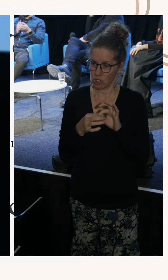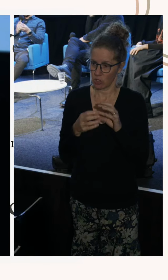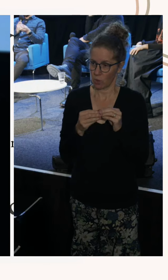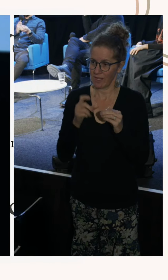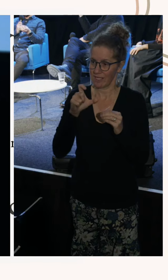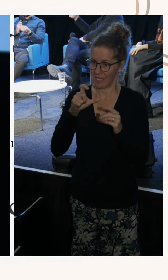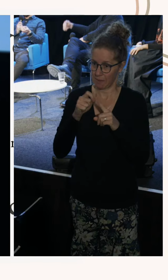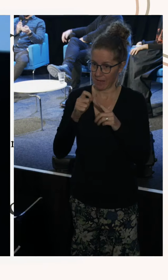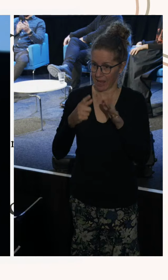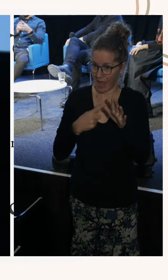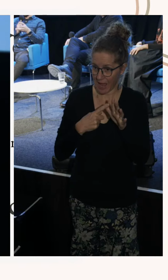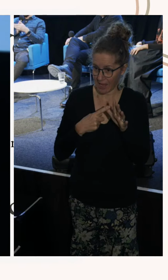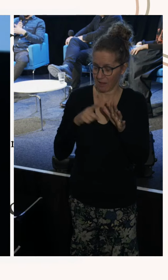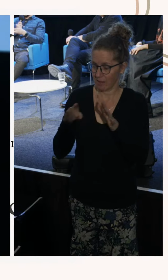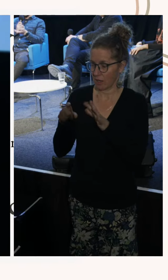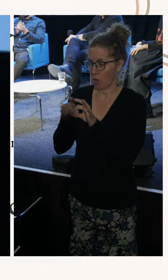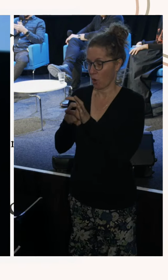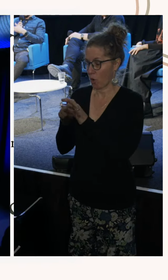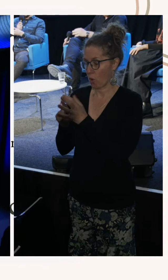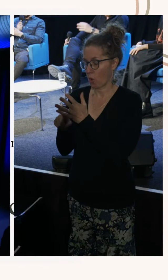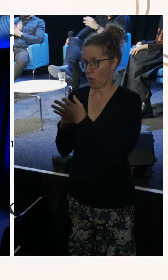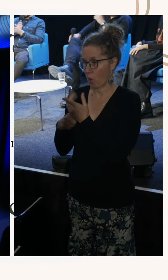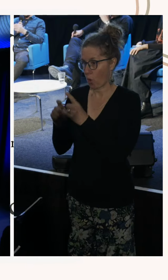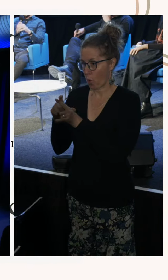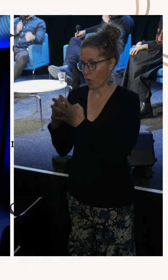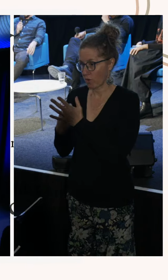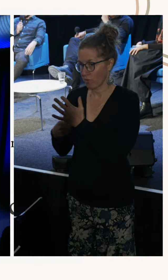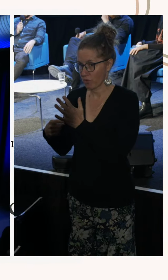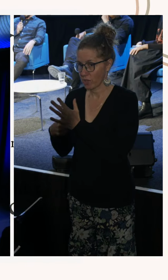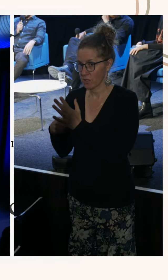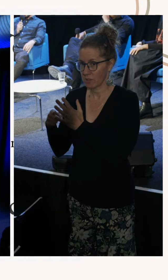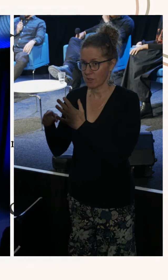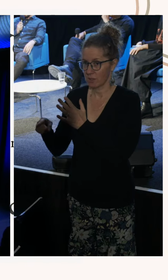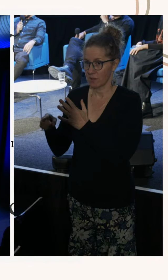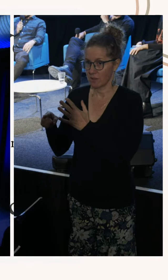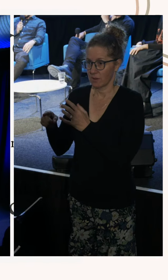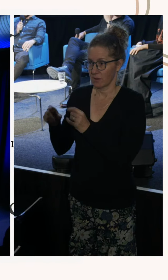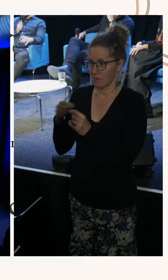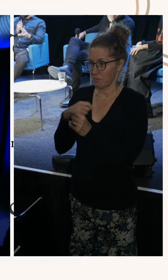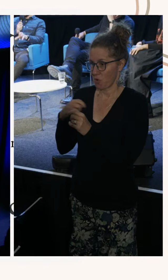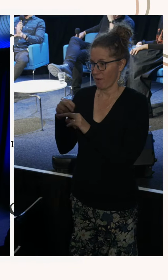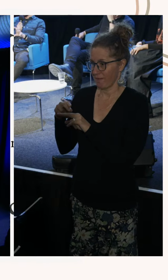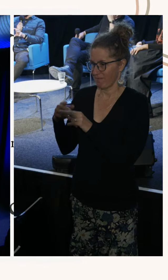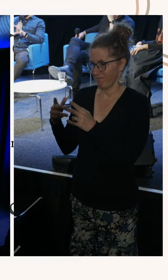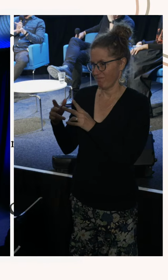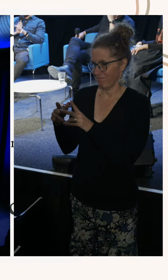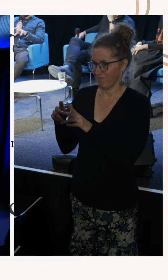CPA, and then you have Quadrant with the being fash.